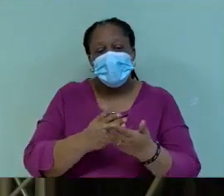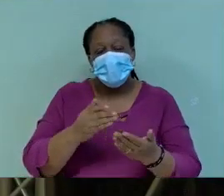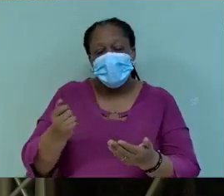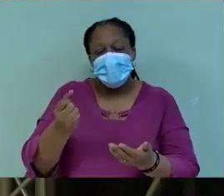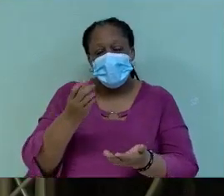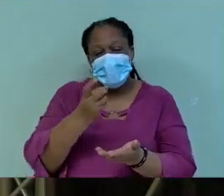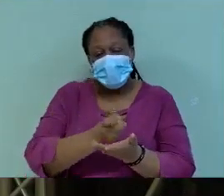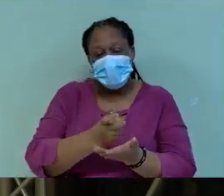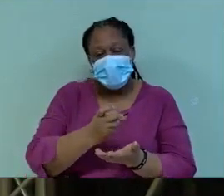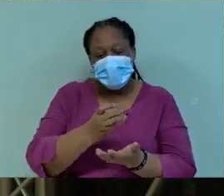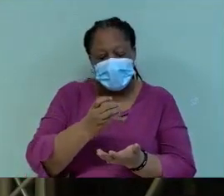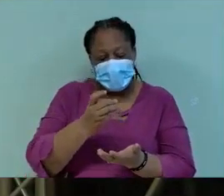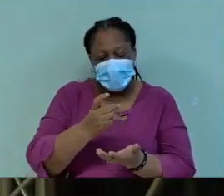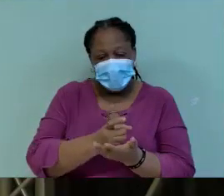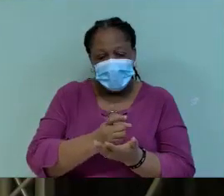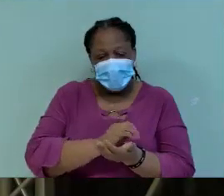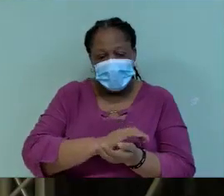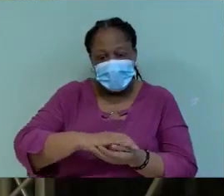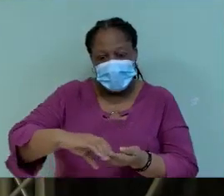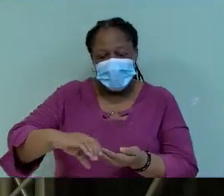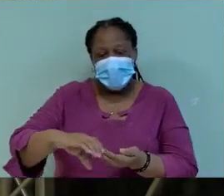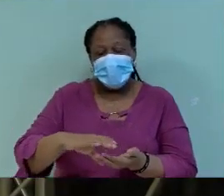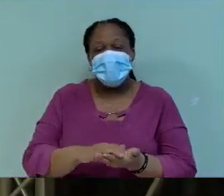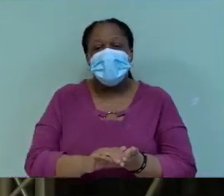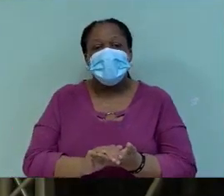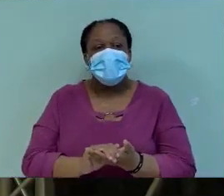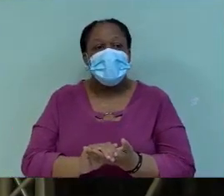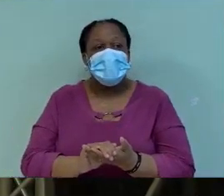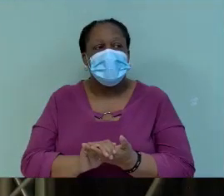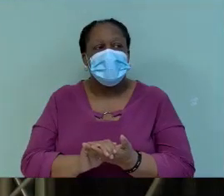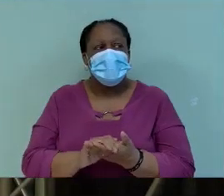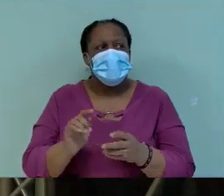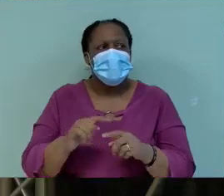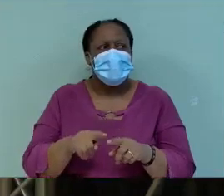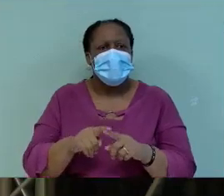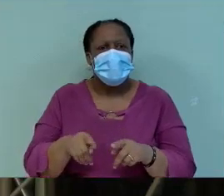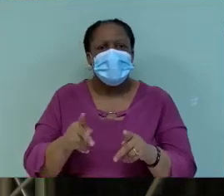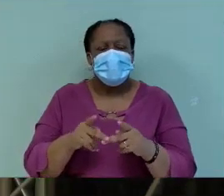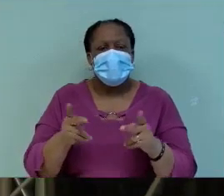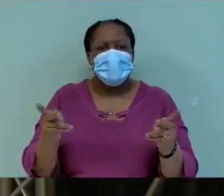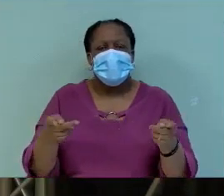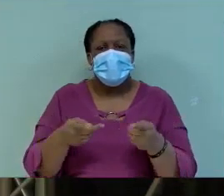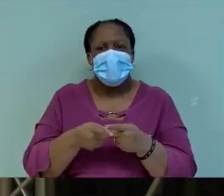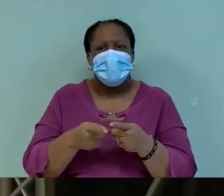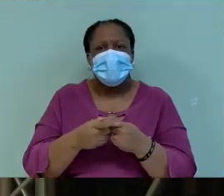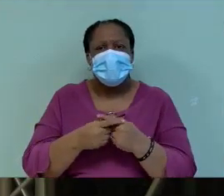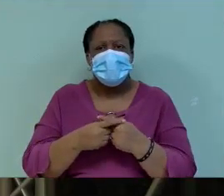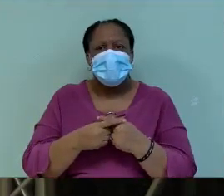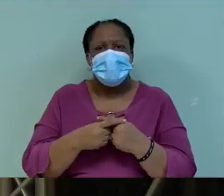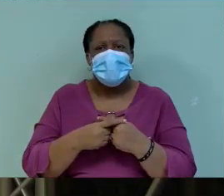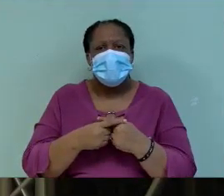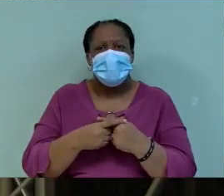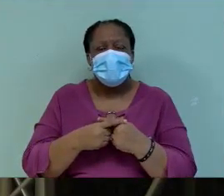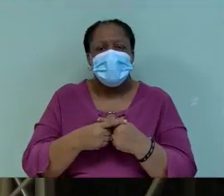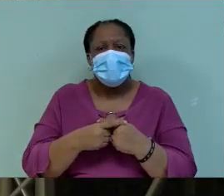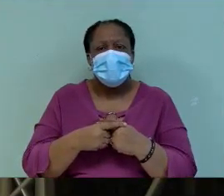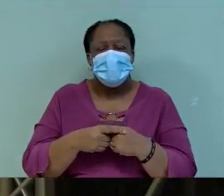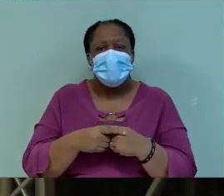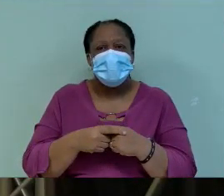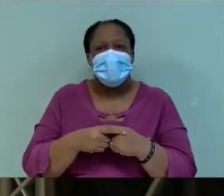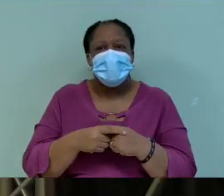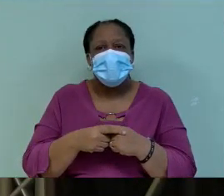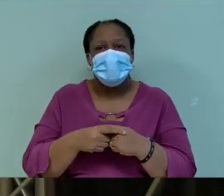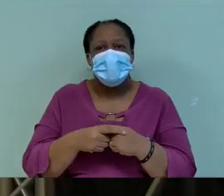Finger Food Caterers, luncheon sponsors, former matron Mistress Sonia Daly